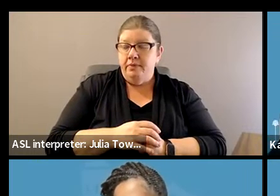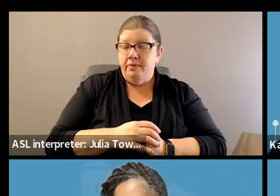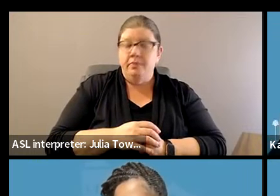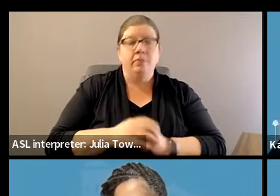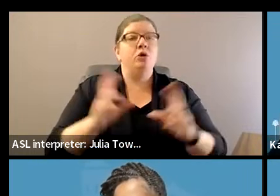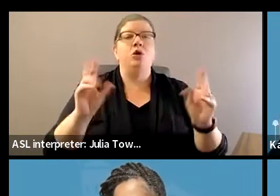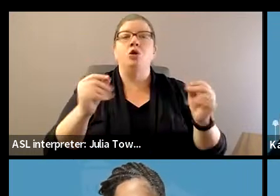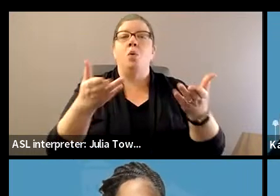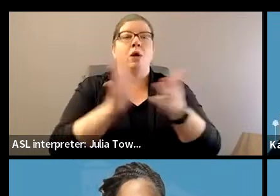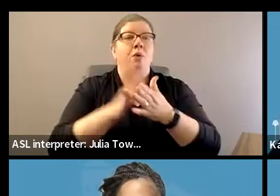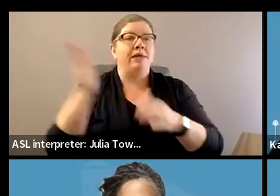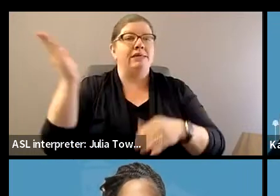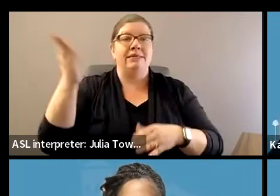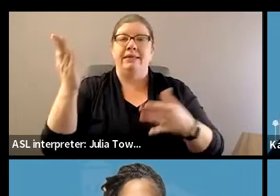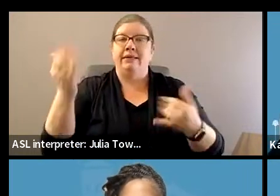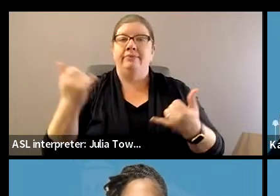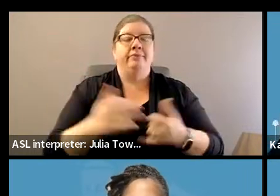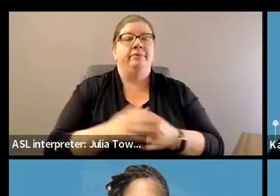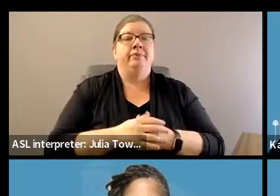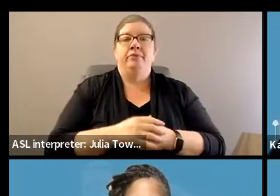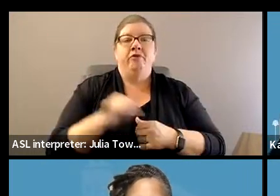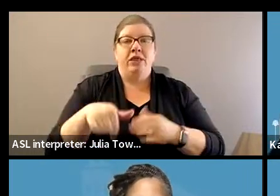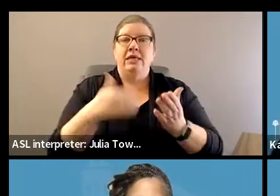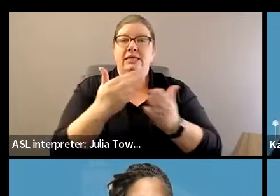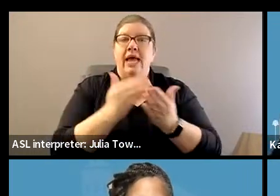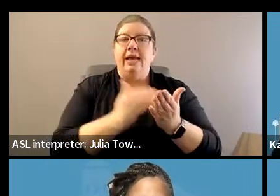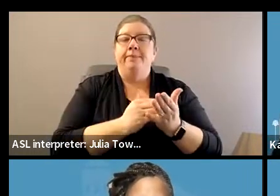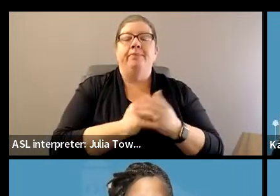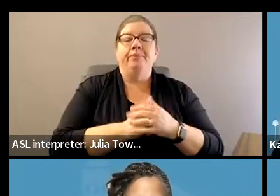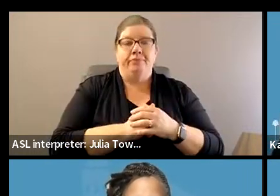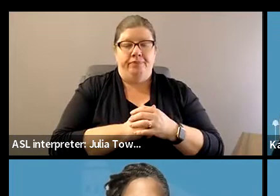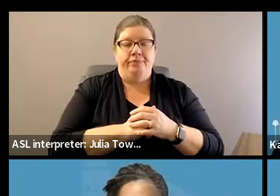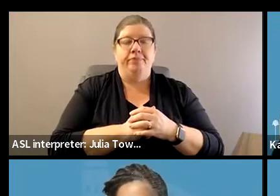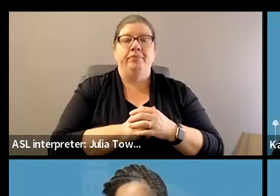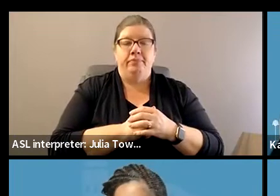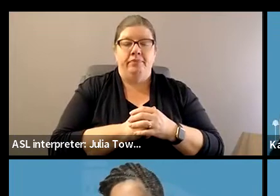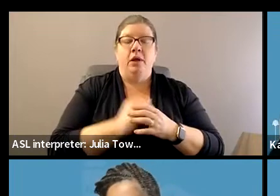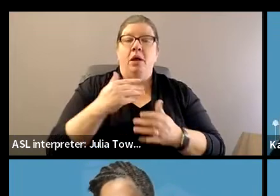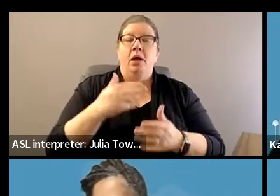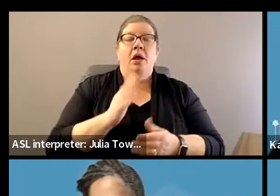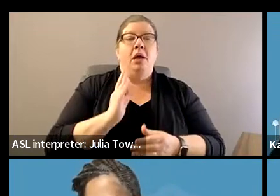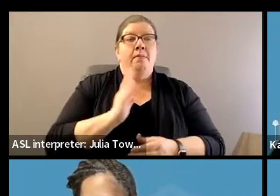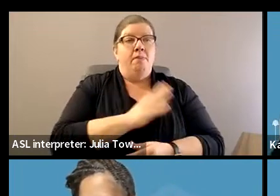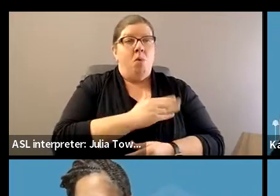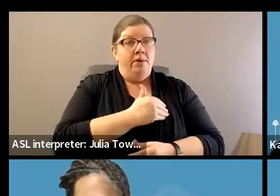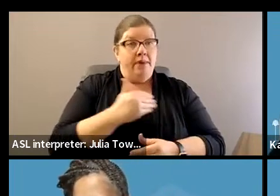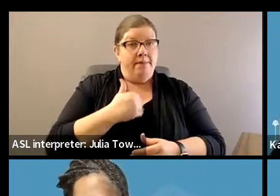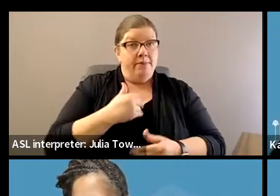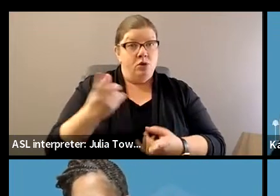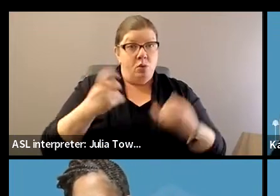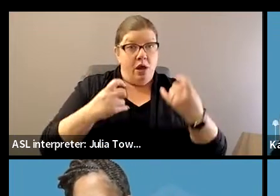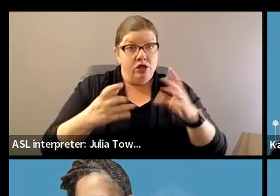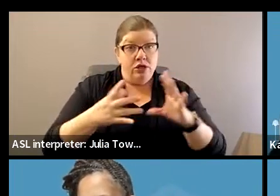No request to speak at this item. Board members' comments and or questions?